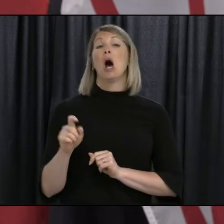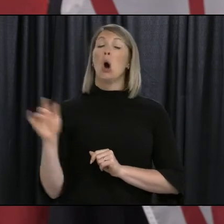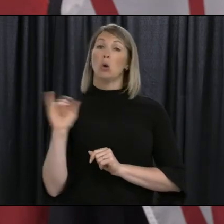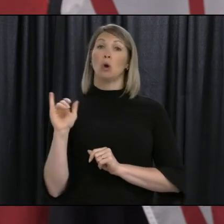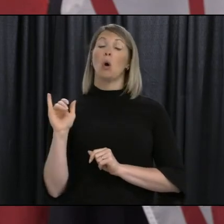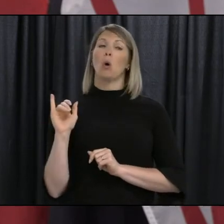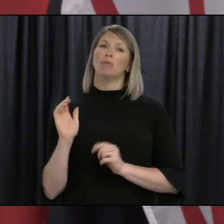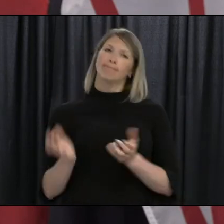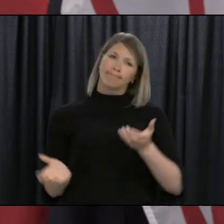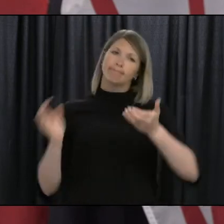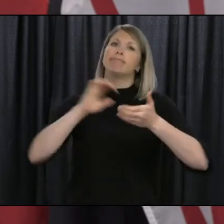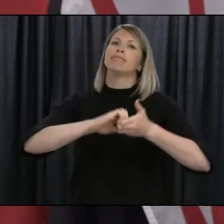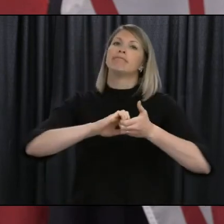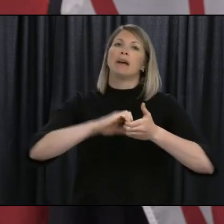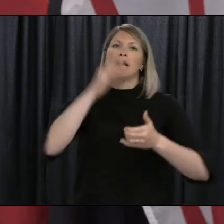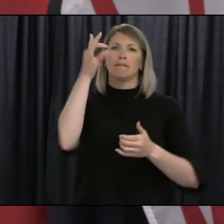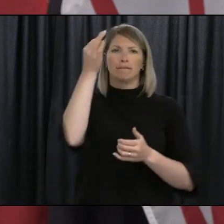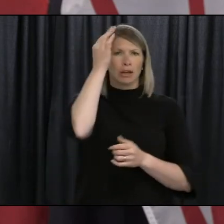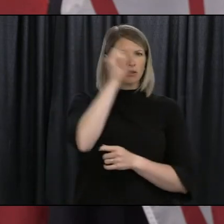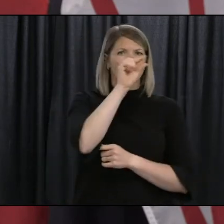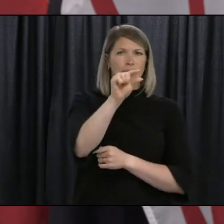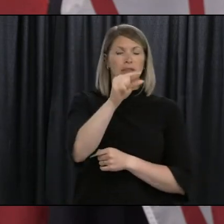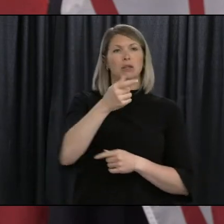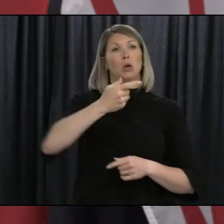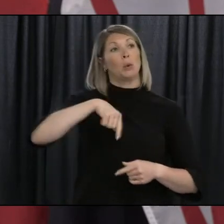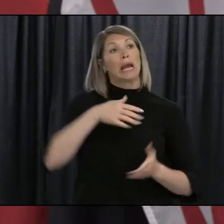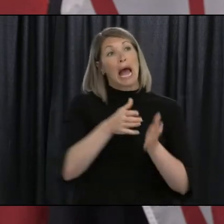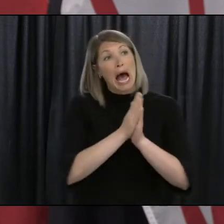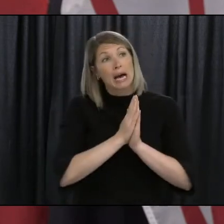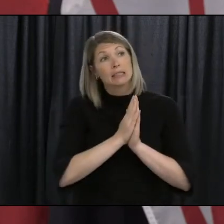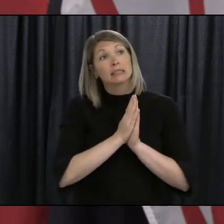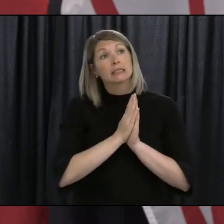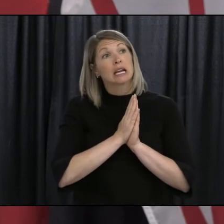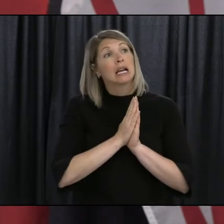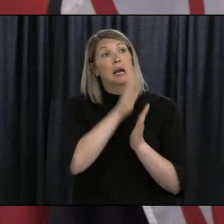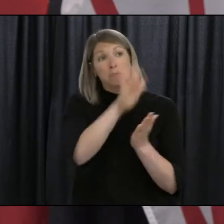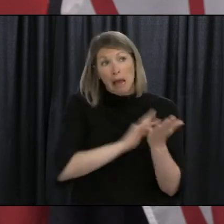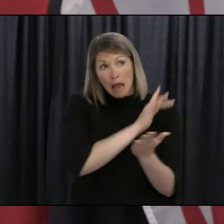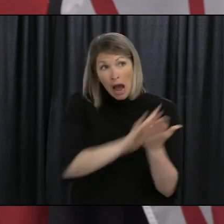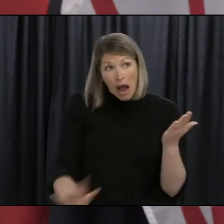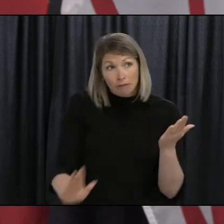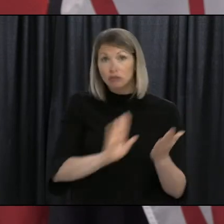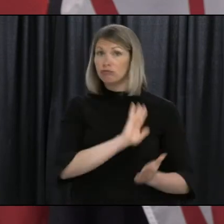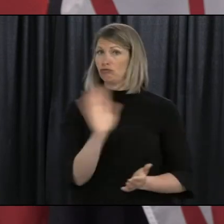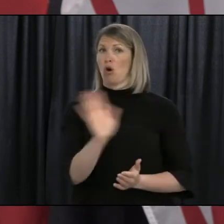We are not asking for a handout. We are asking for fairness.